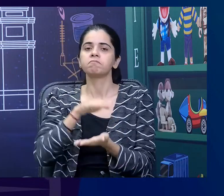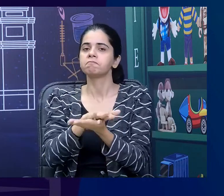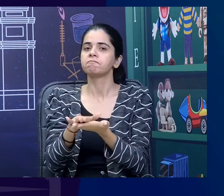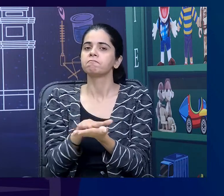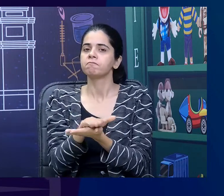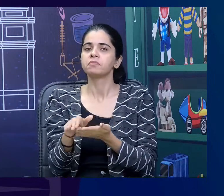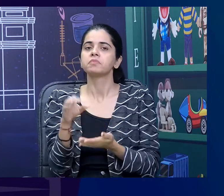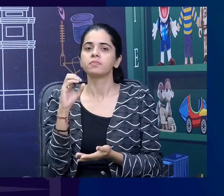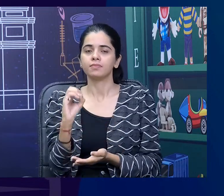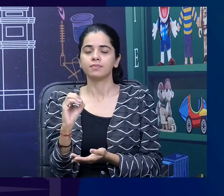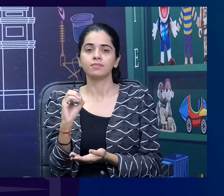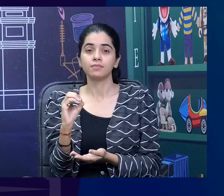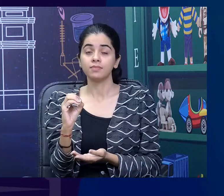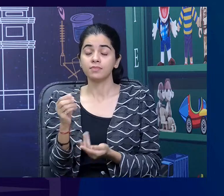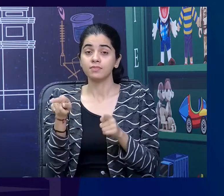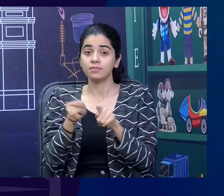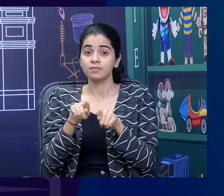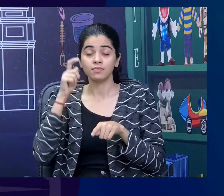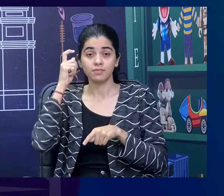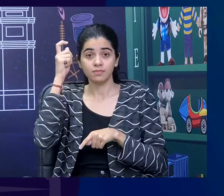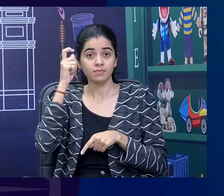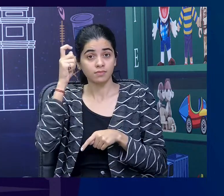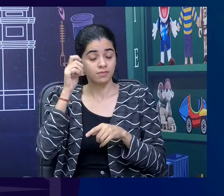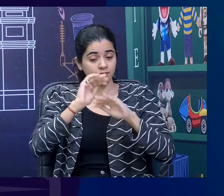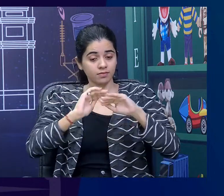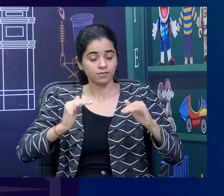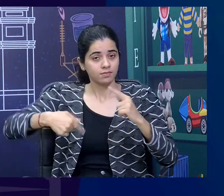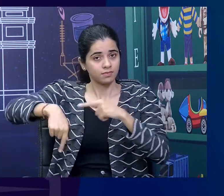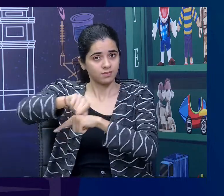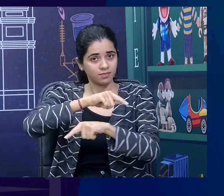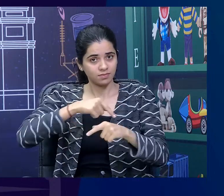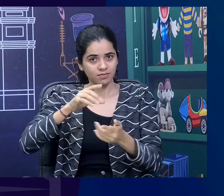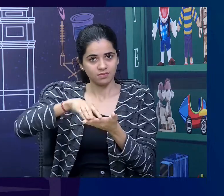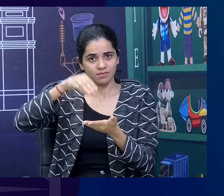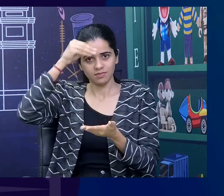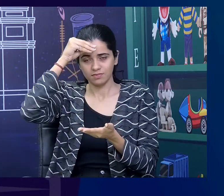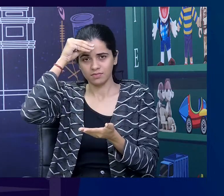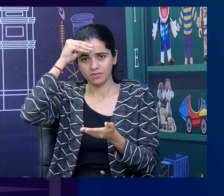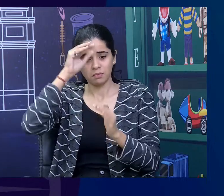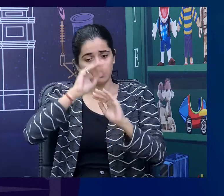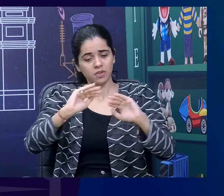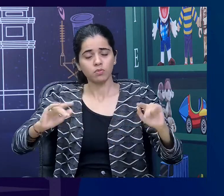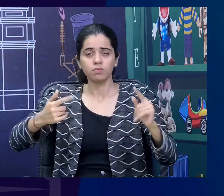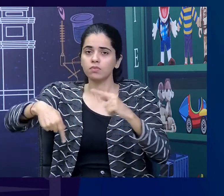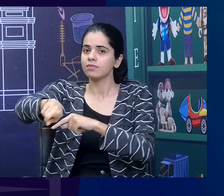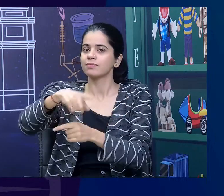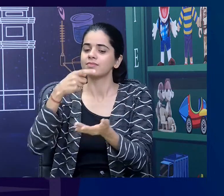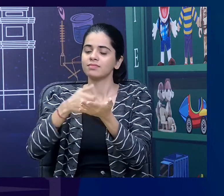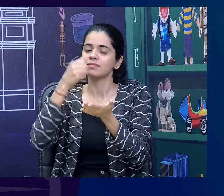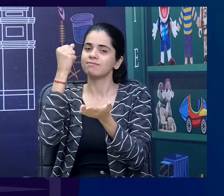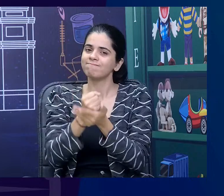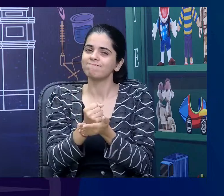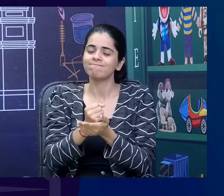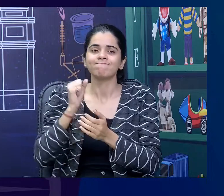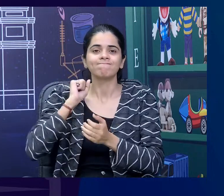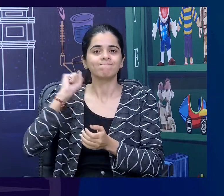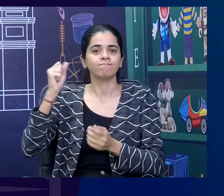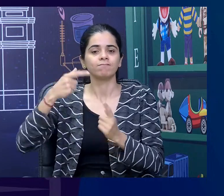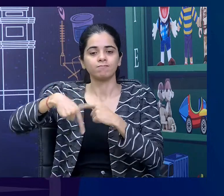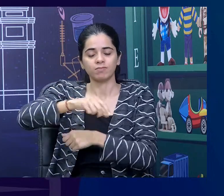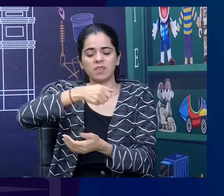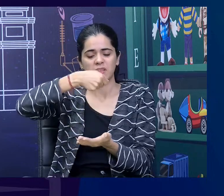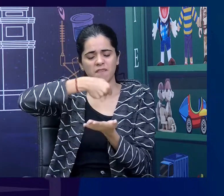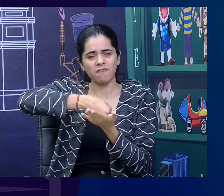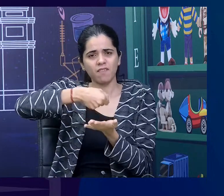have to think about it and see that every child learns. It's the right of every child to learn. So many years of